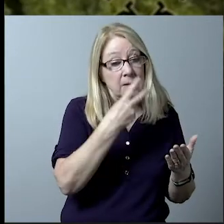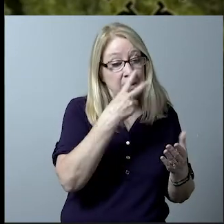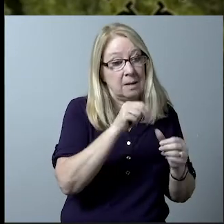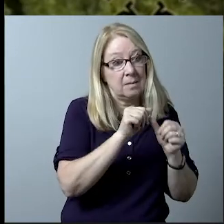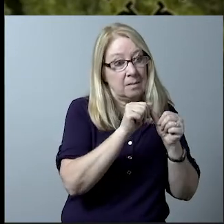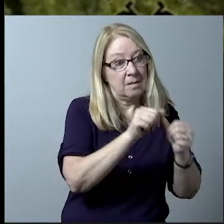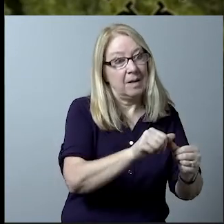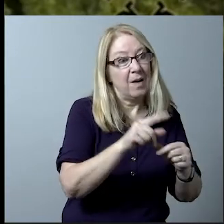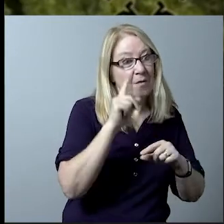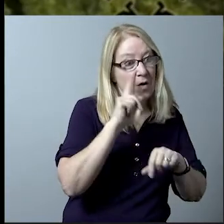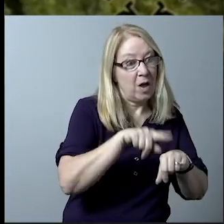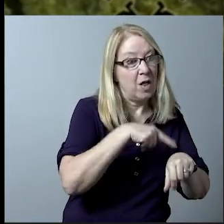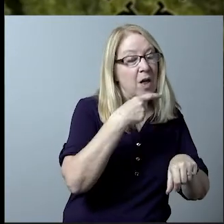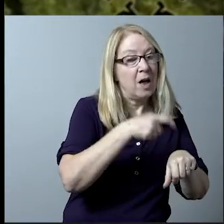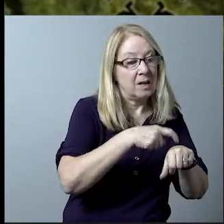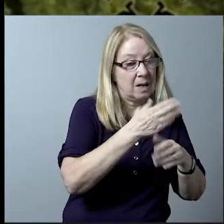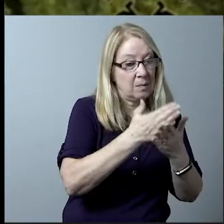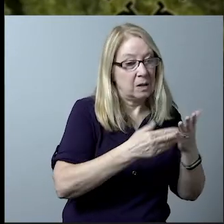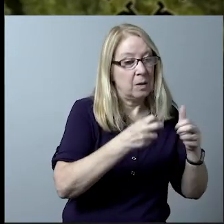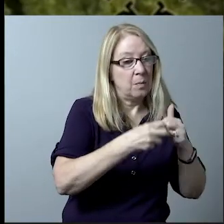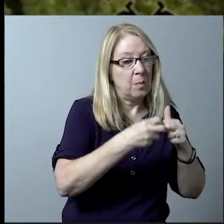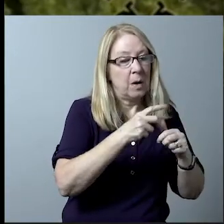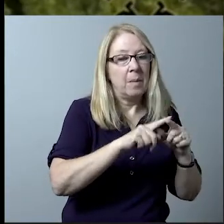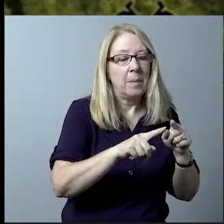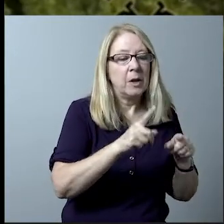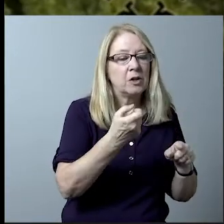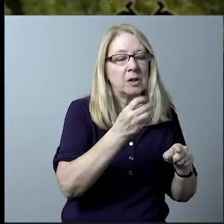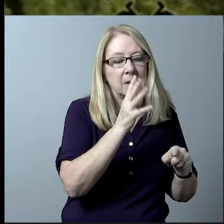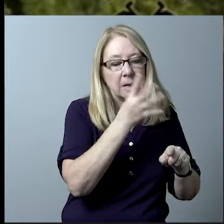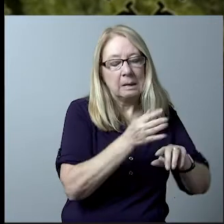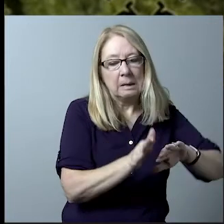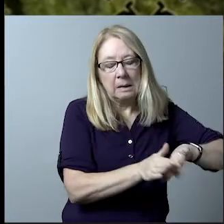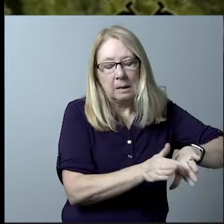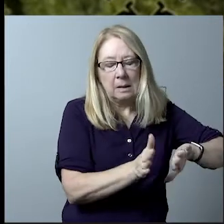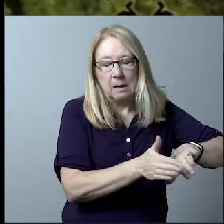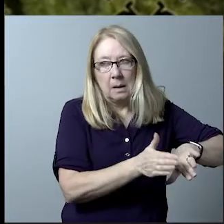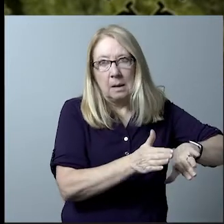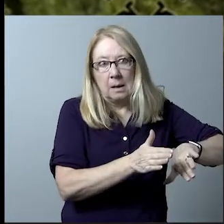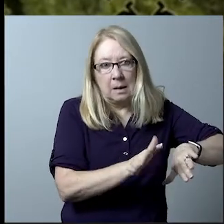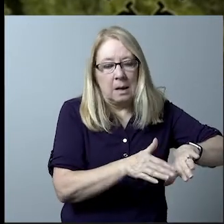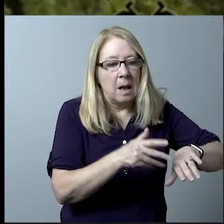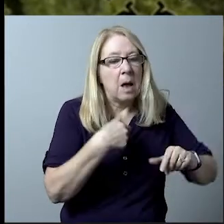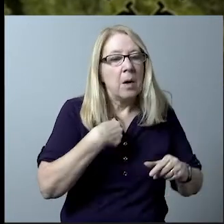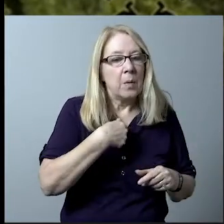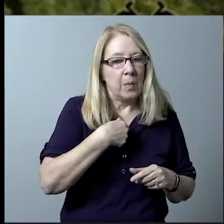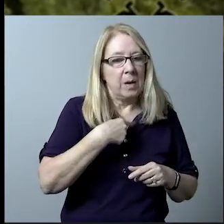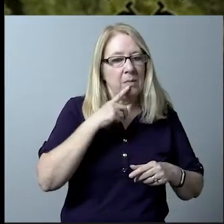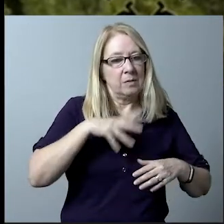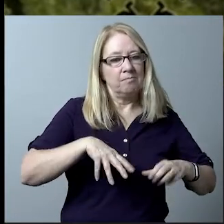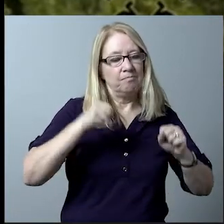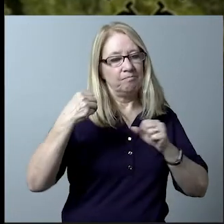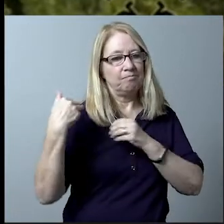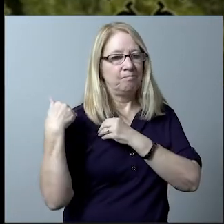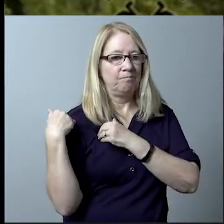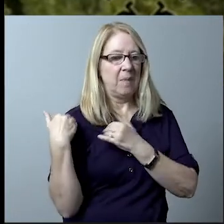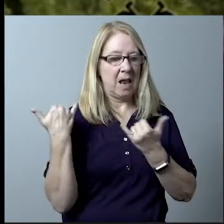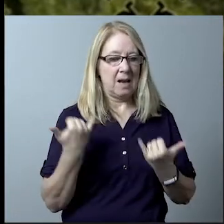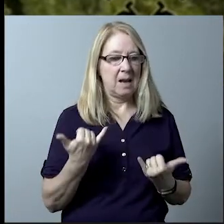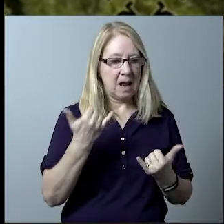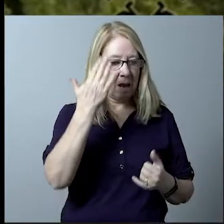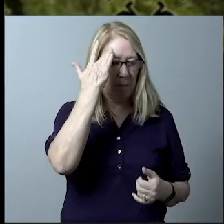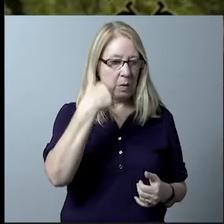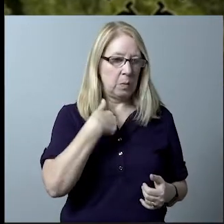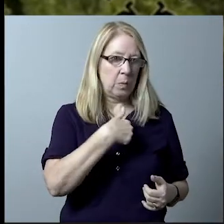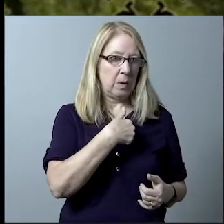issues have been pretty pervasive ones for a pretty long time, but they often were just neglected and pushed off. So Rachel and I have taken it on this